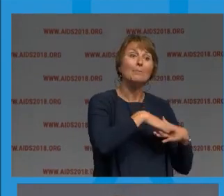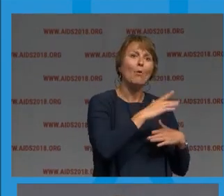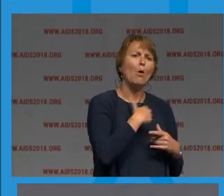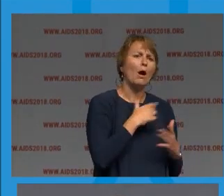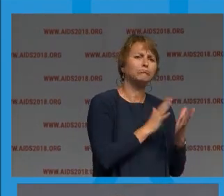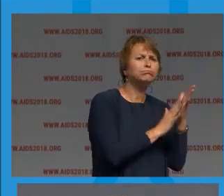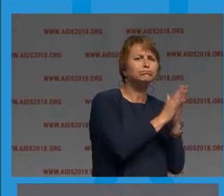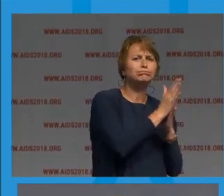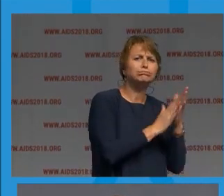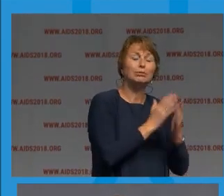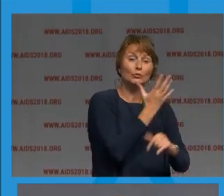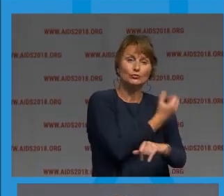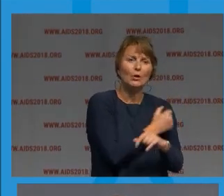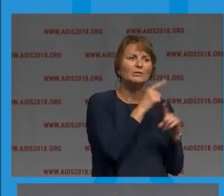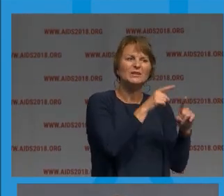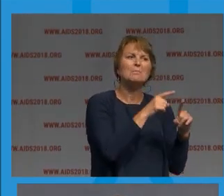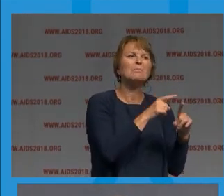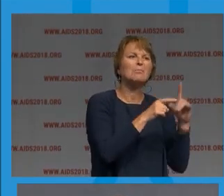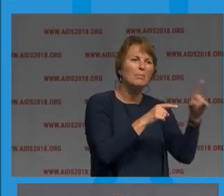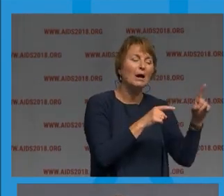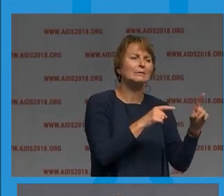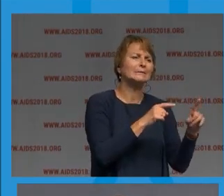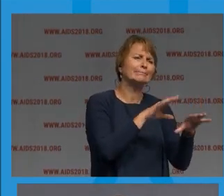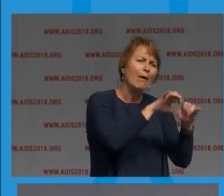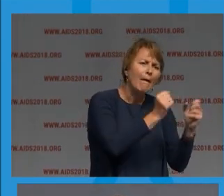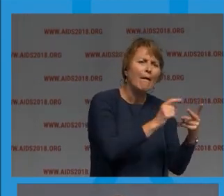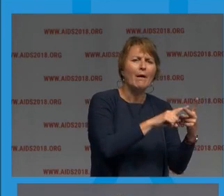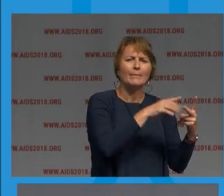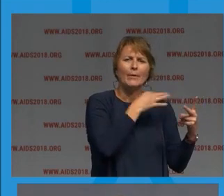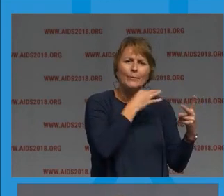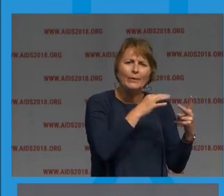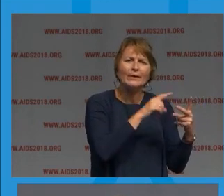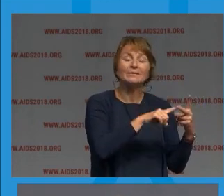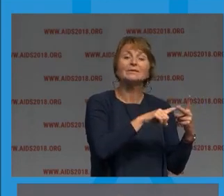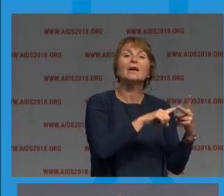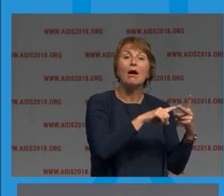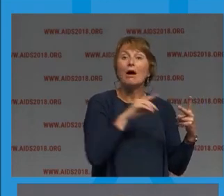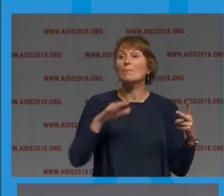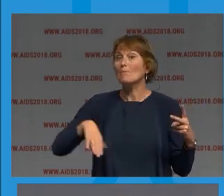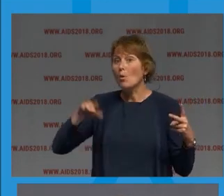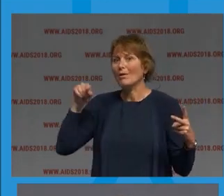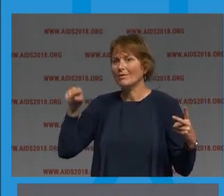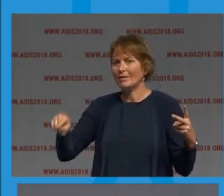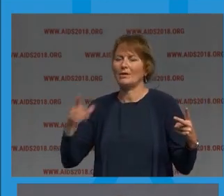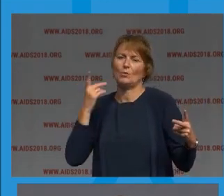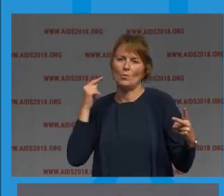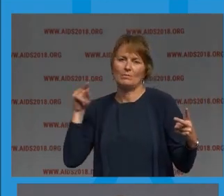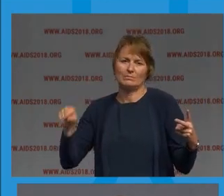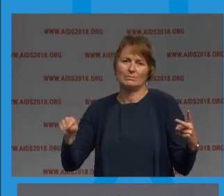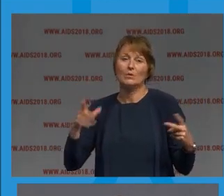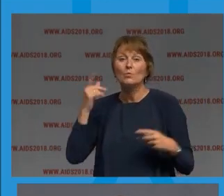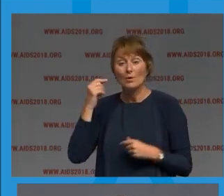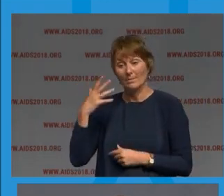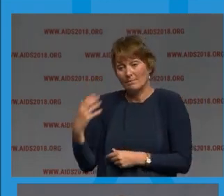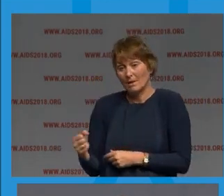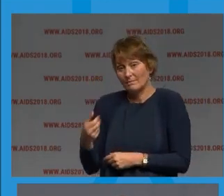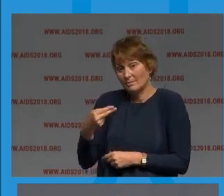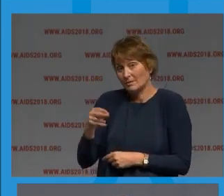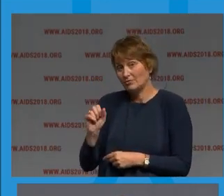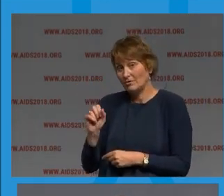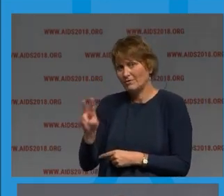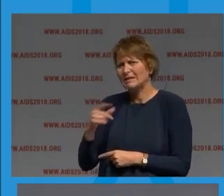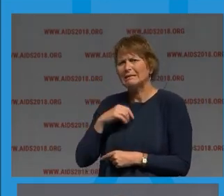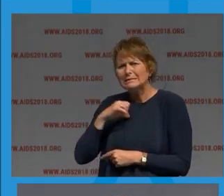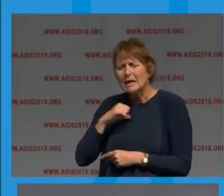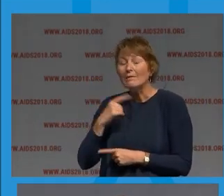the combined harm and risk connected to drug use are higher in women. Women living with HIV who experience